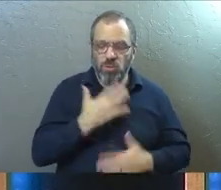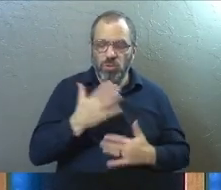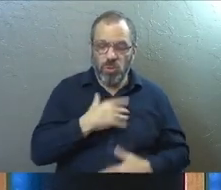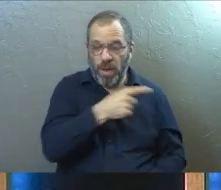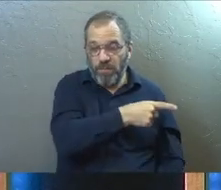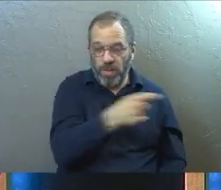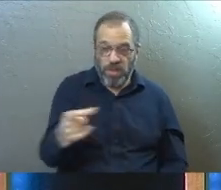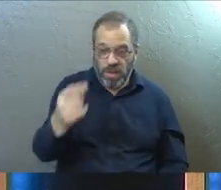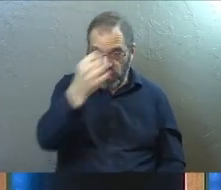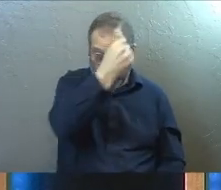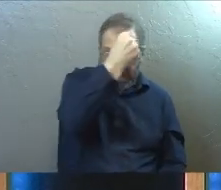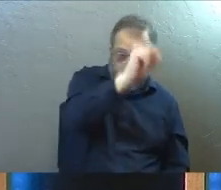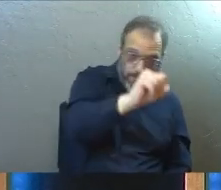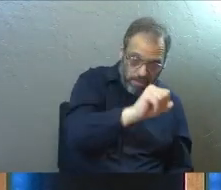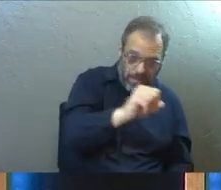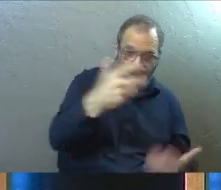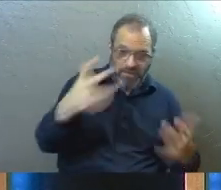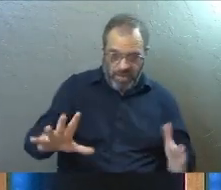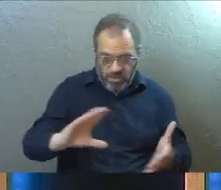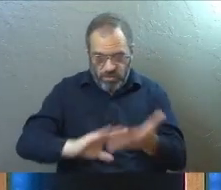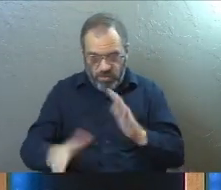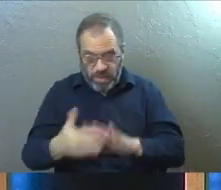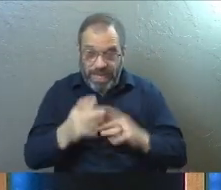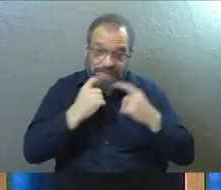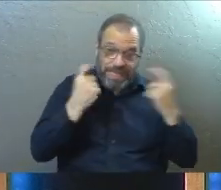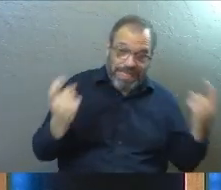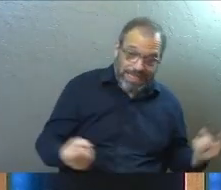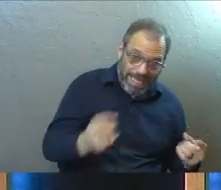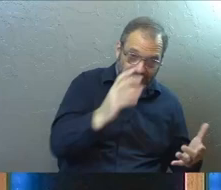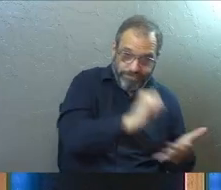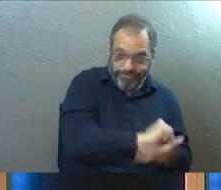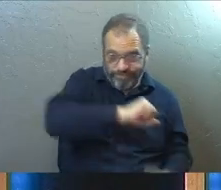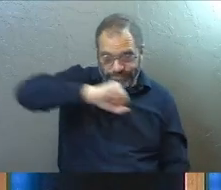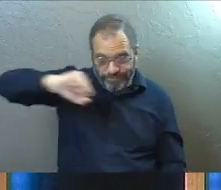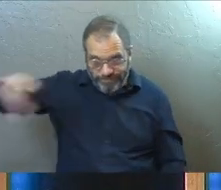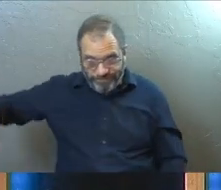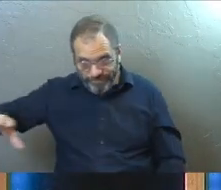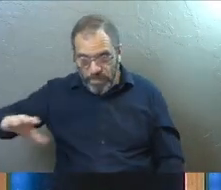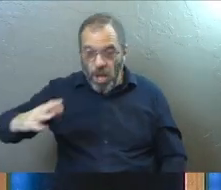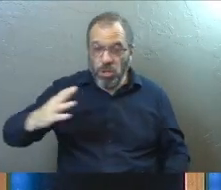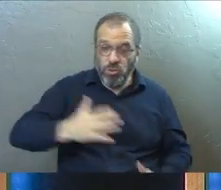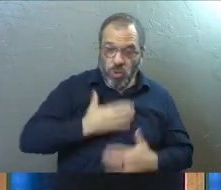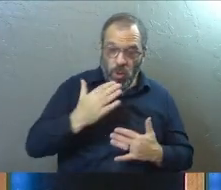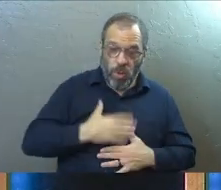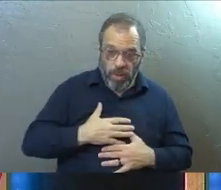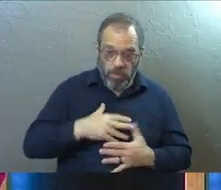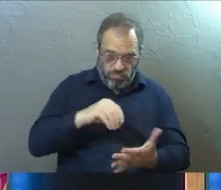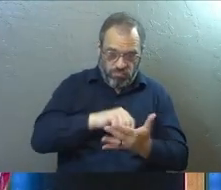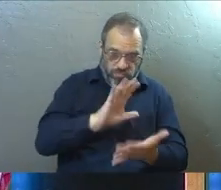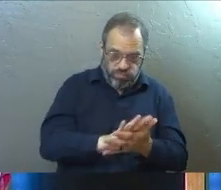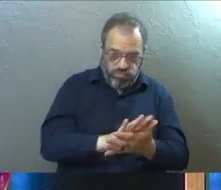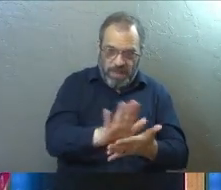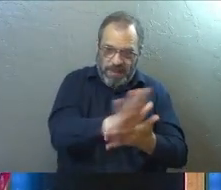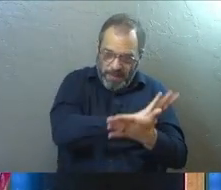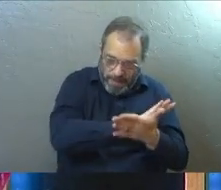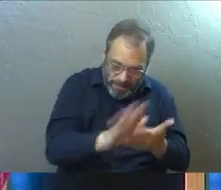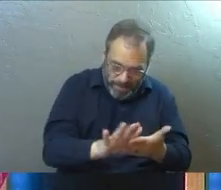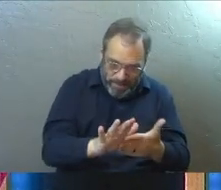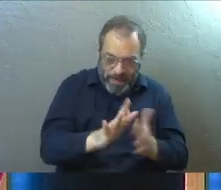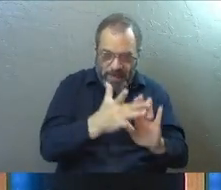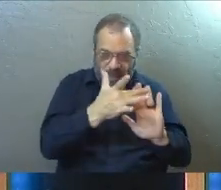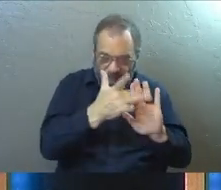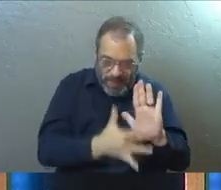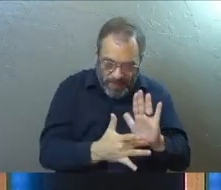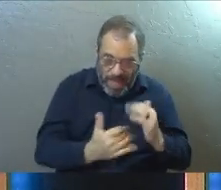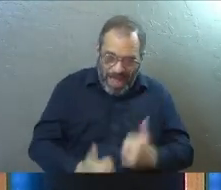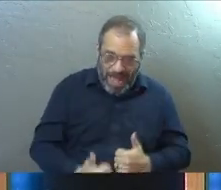for those whose disobedience is forgiven, whose sin is put out of sight. Yes, what joy for those whose record the Lord has cleared of guilt,